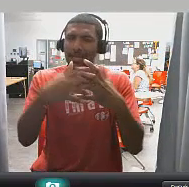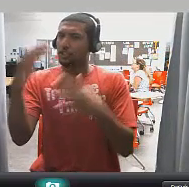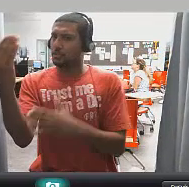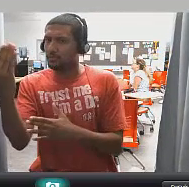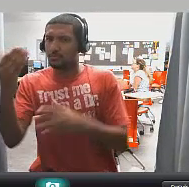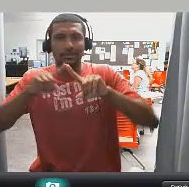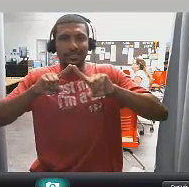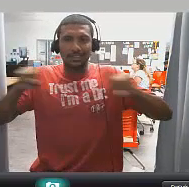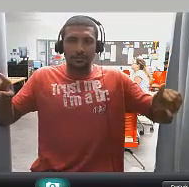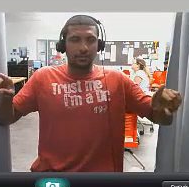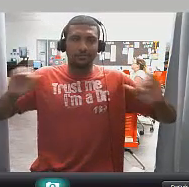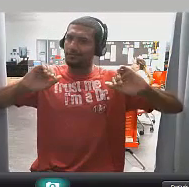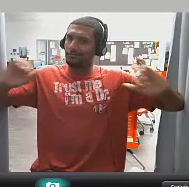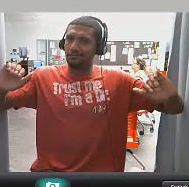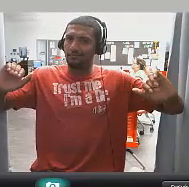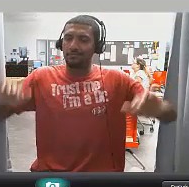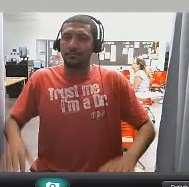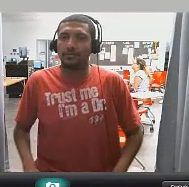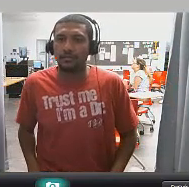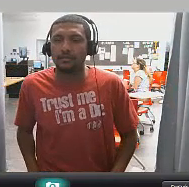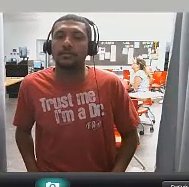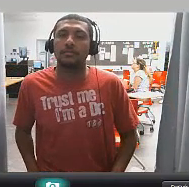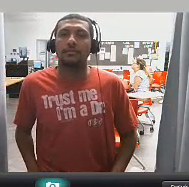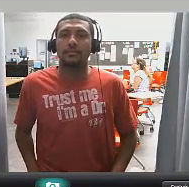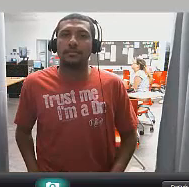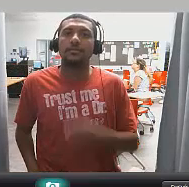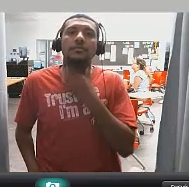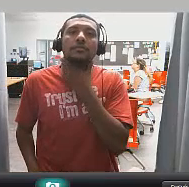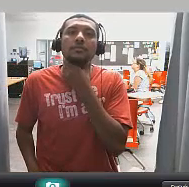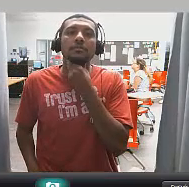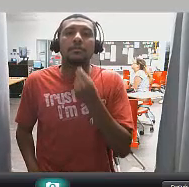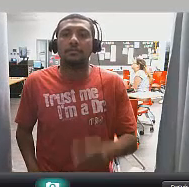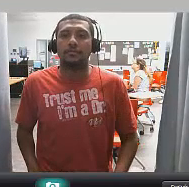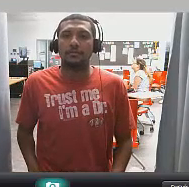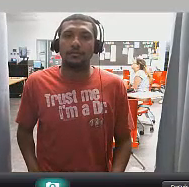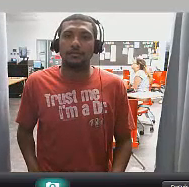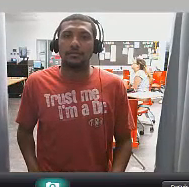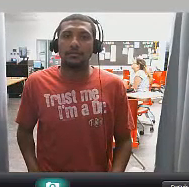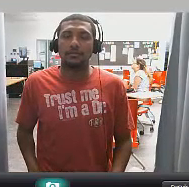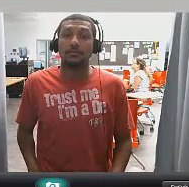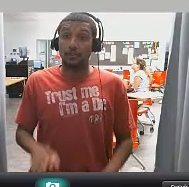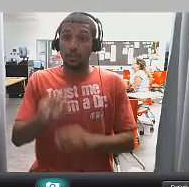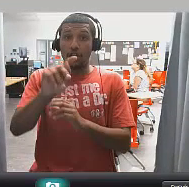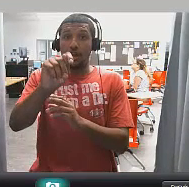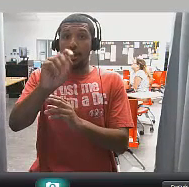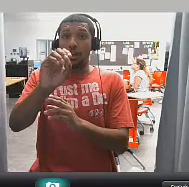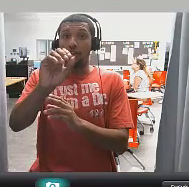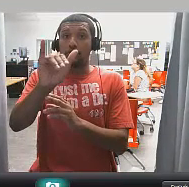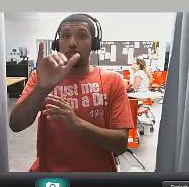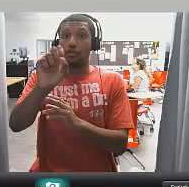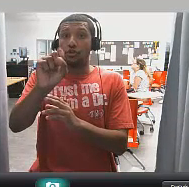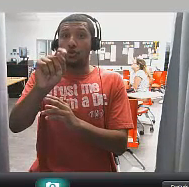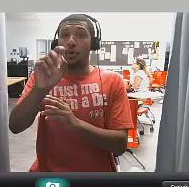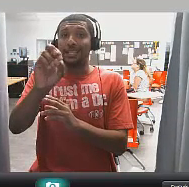uncanny valley. So what's the uncanny valley? Well, this is something that the Hollywood folks would know well. So if you've ever seen Toy Story,